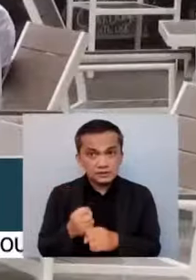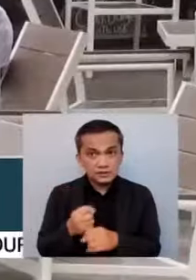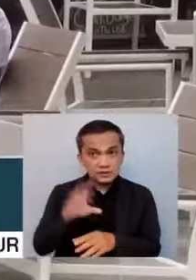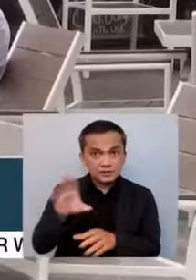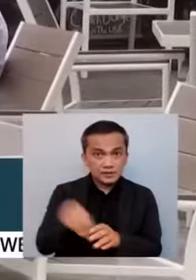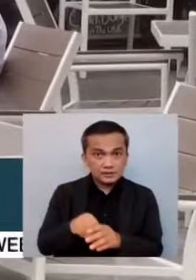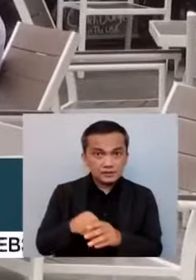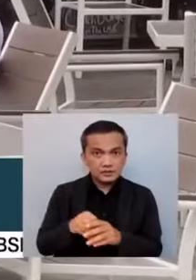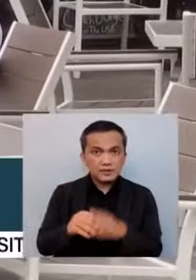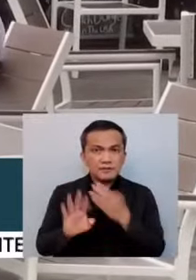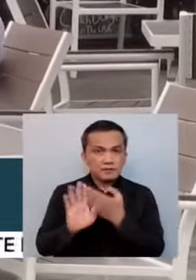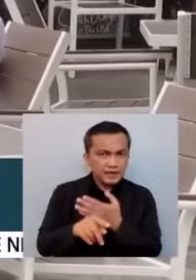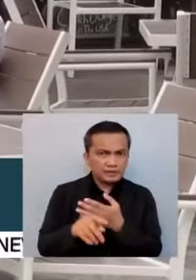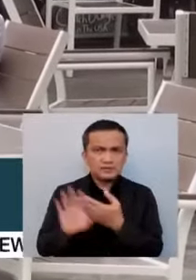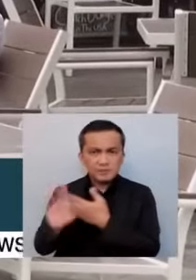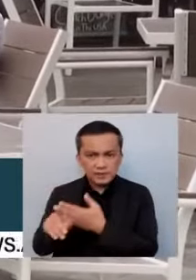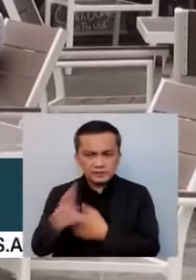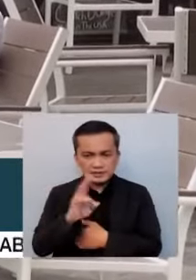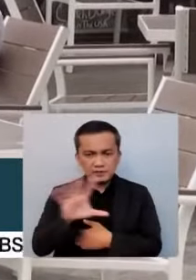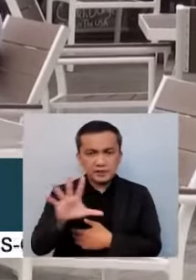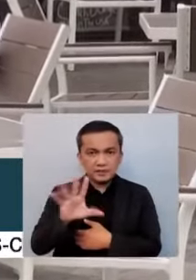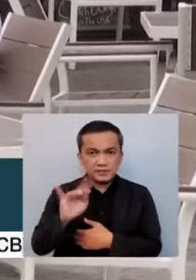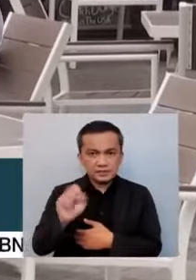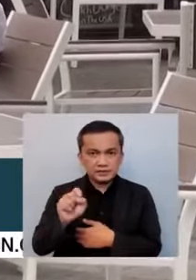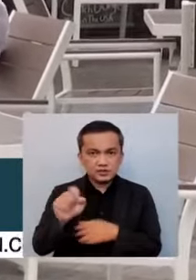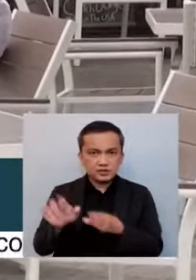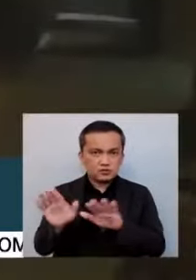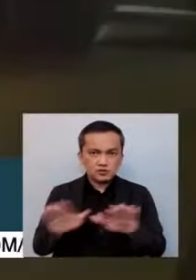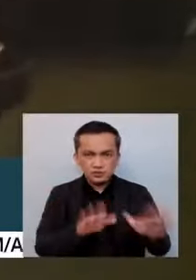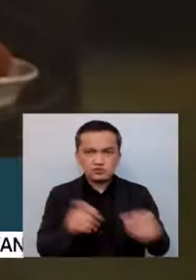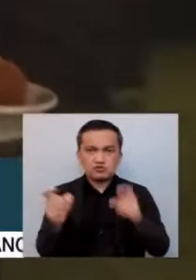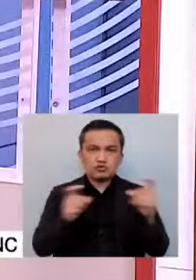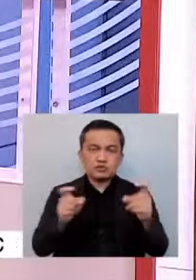back-to-back 75 basis point hikes to tame inflation.